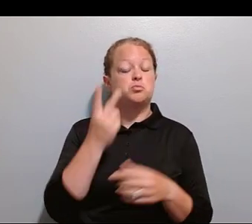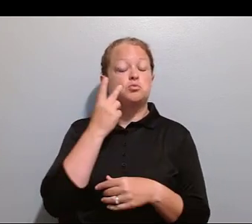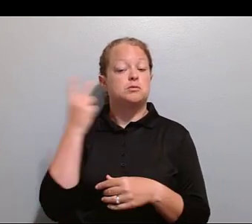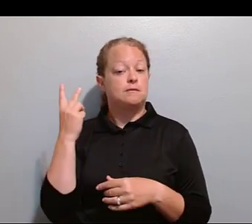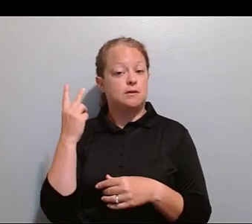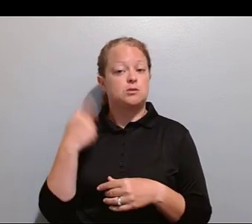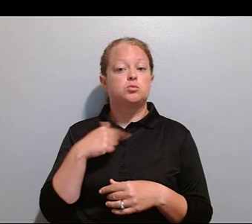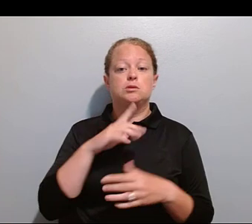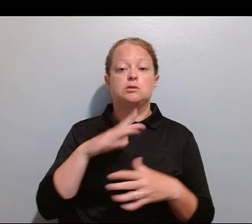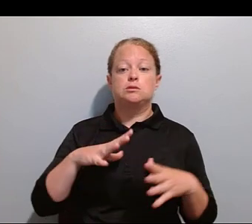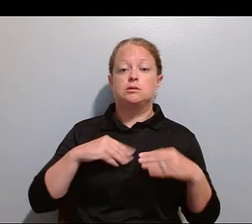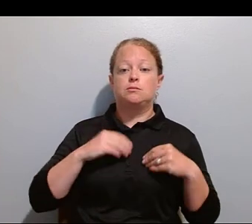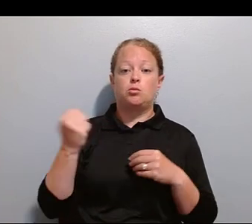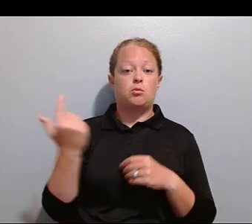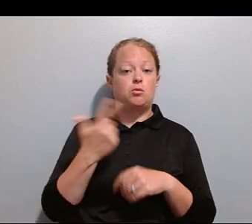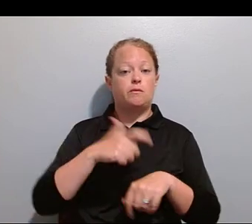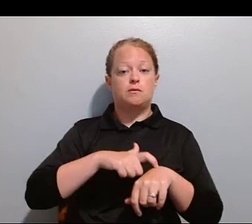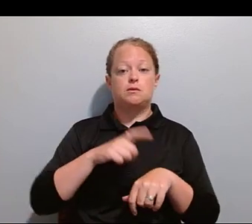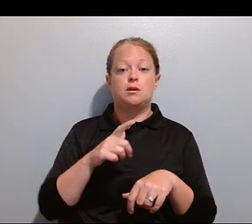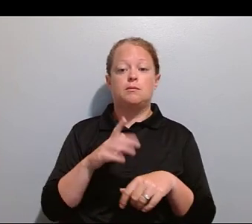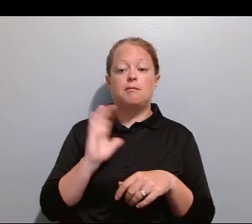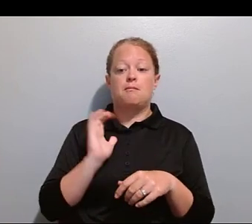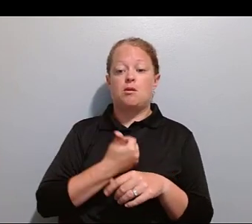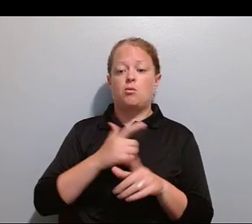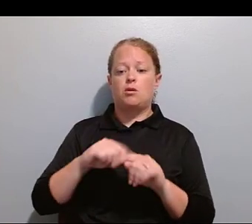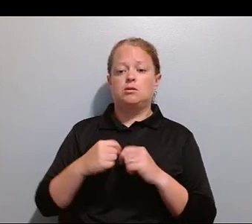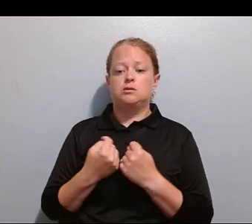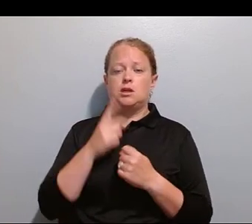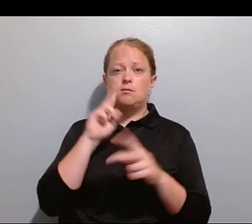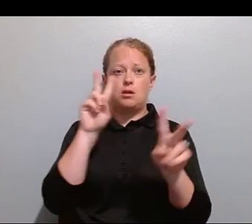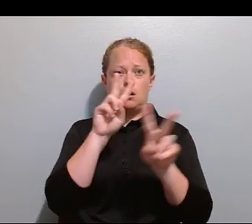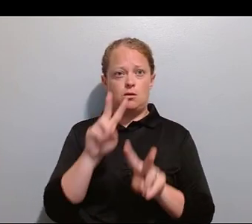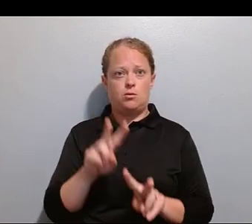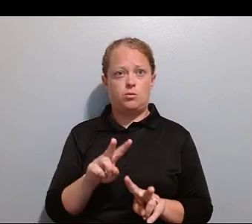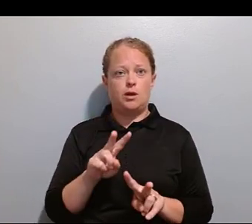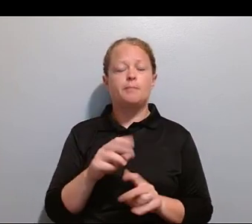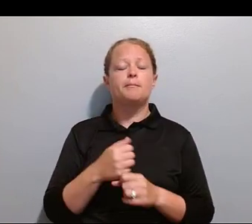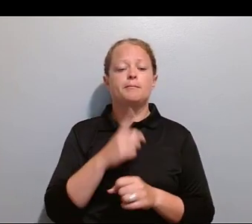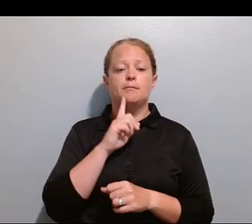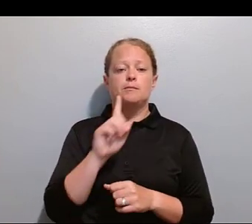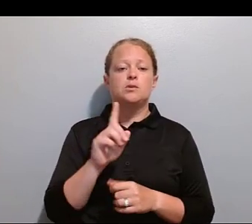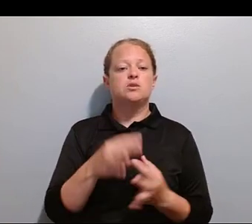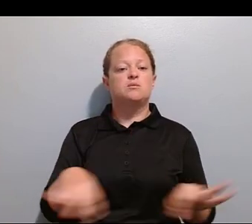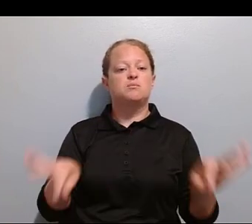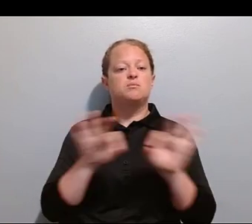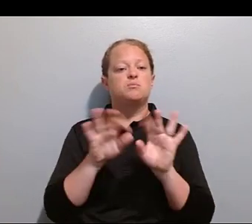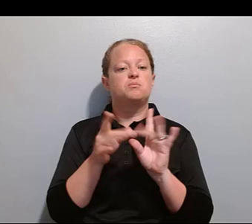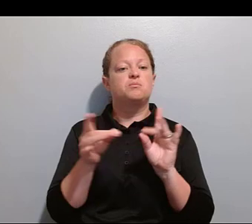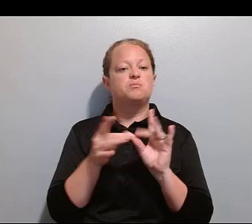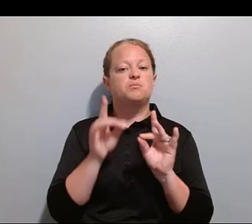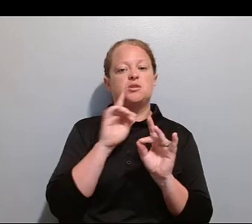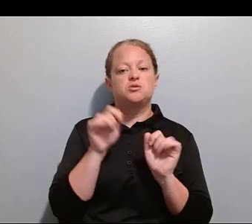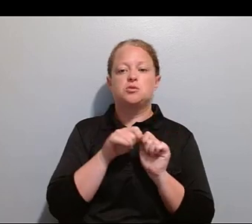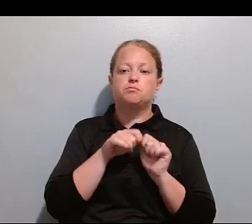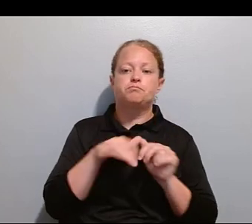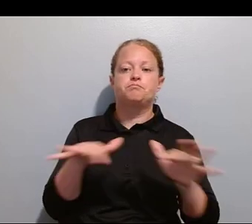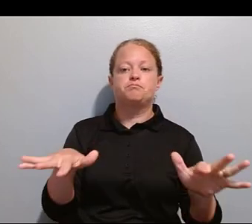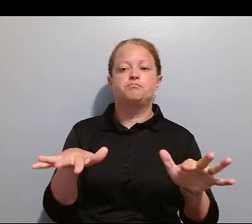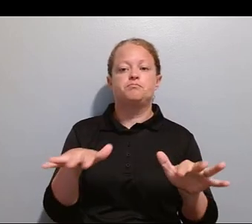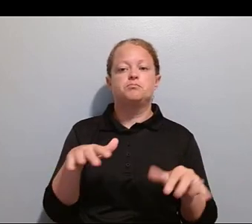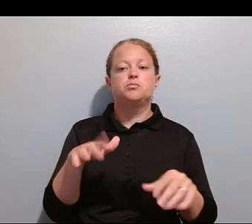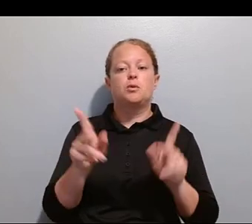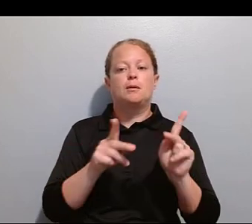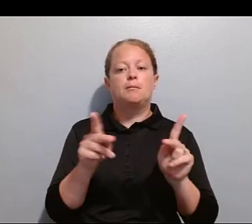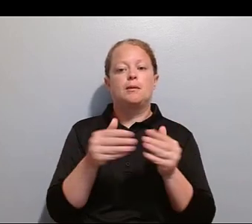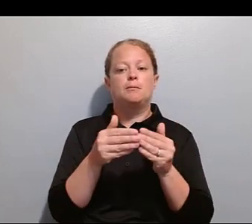team is working in the corridors to ensure that the key messages are transmitted to the entirety of the public. As we